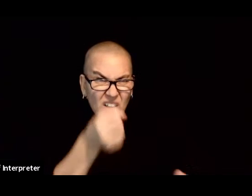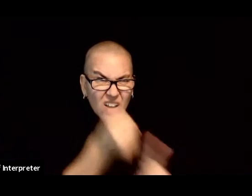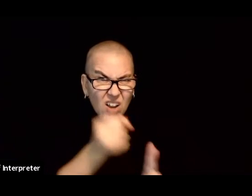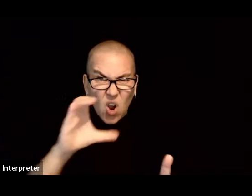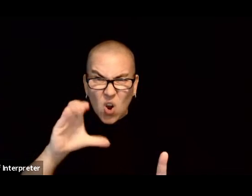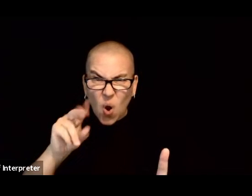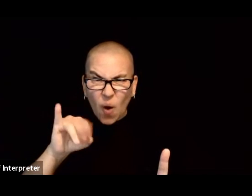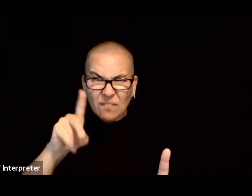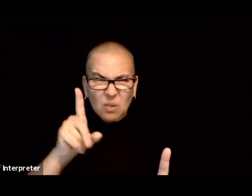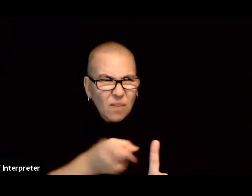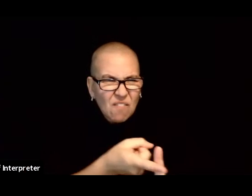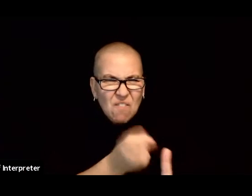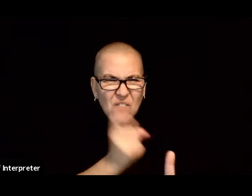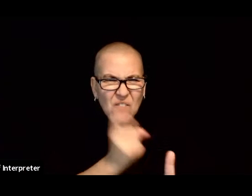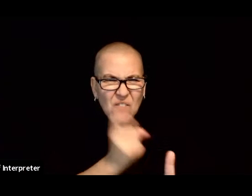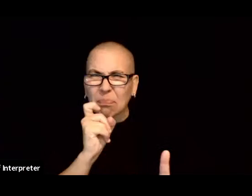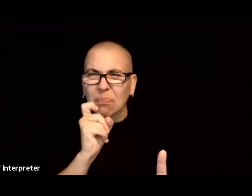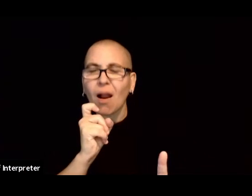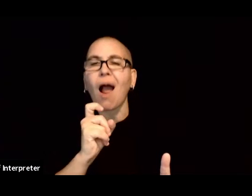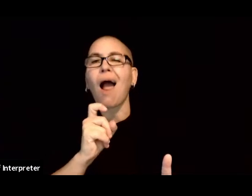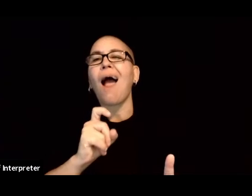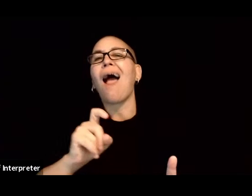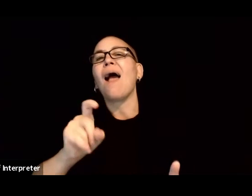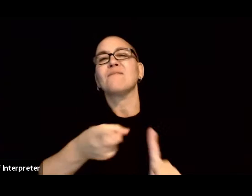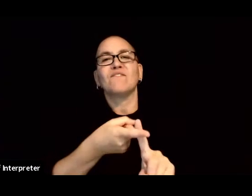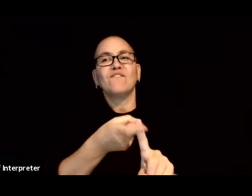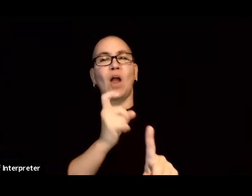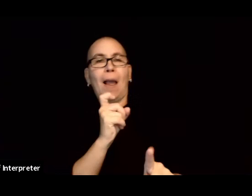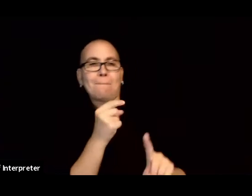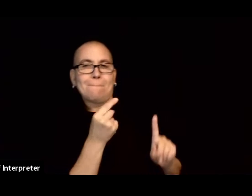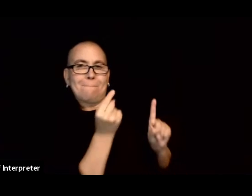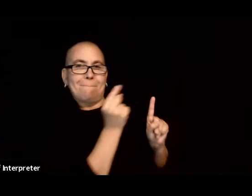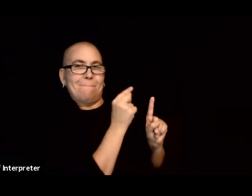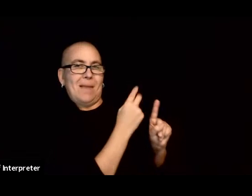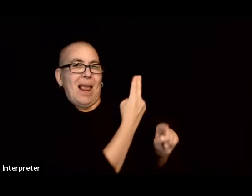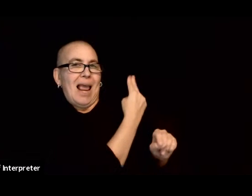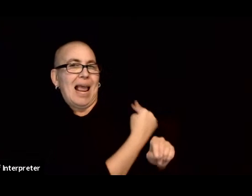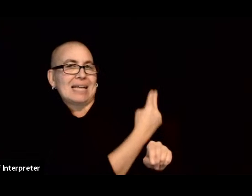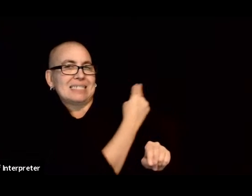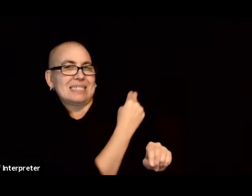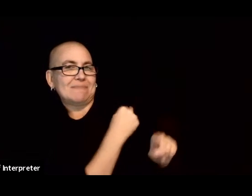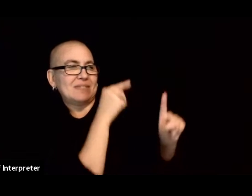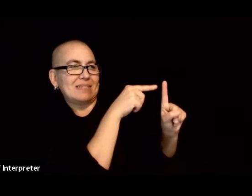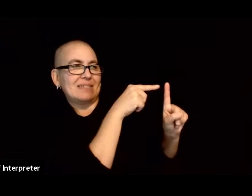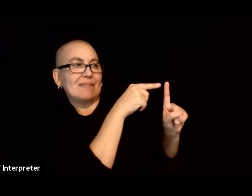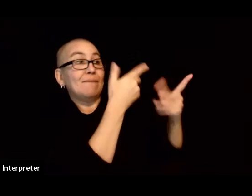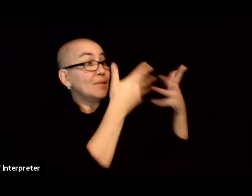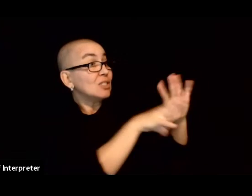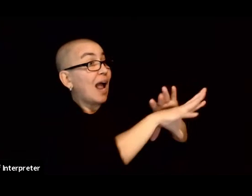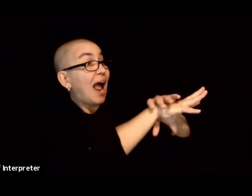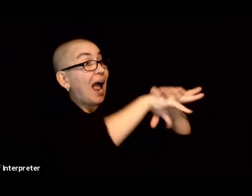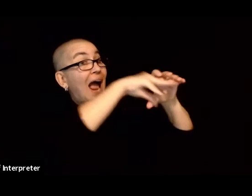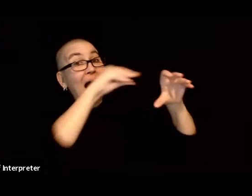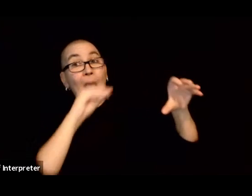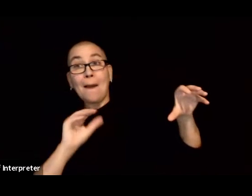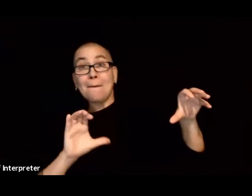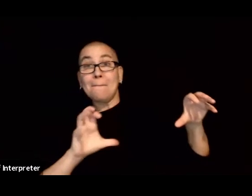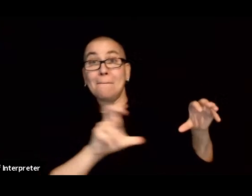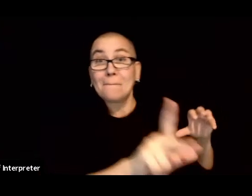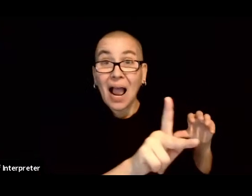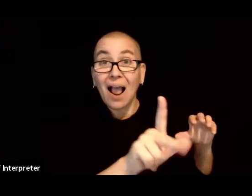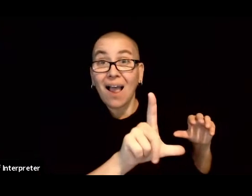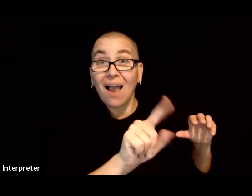potentially, been in the hospital and returned to the facility. But no, that is not an